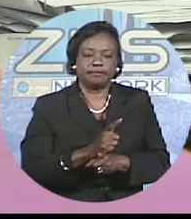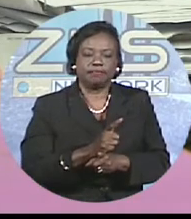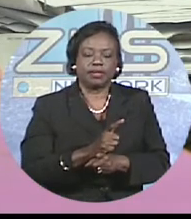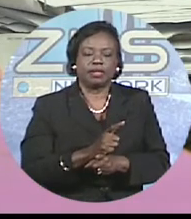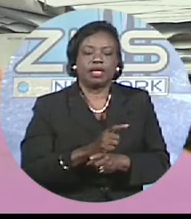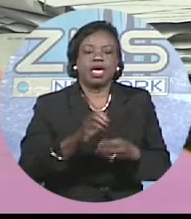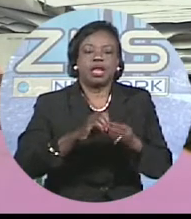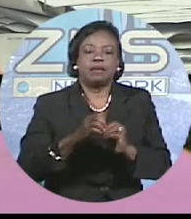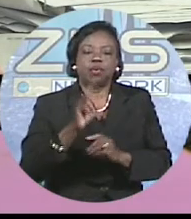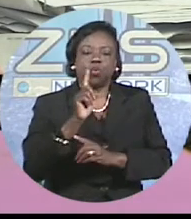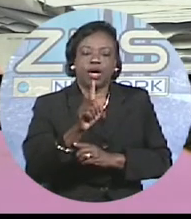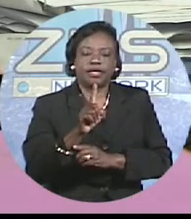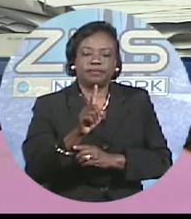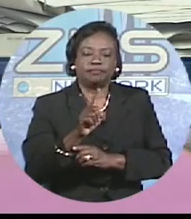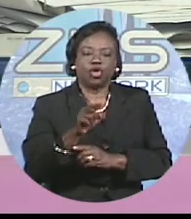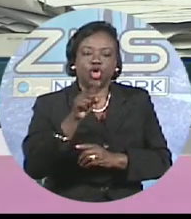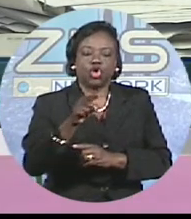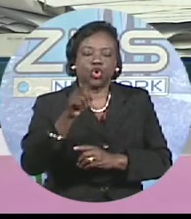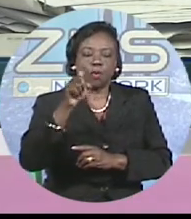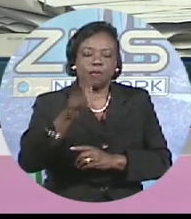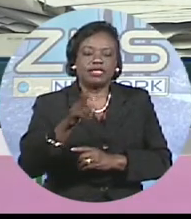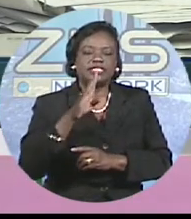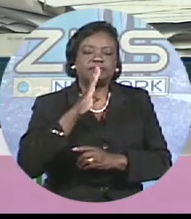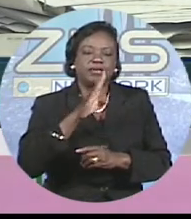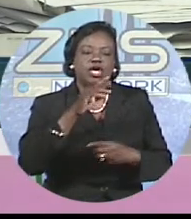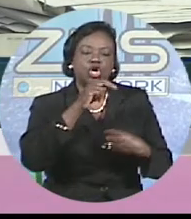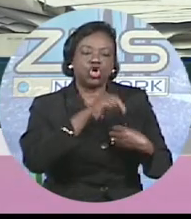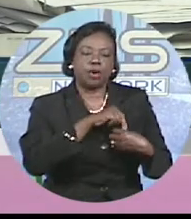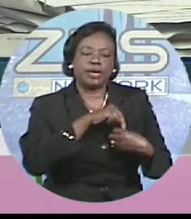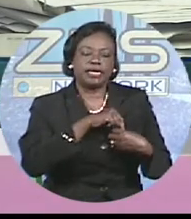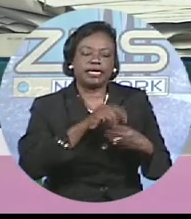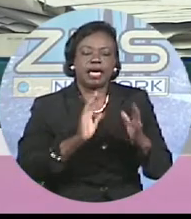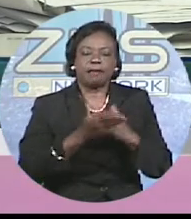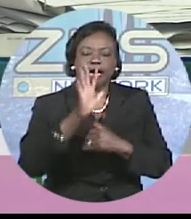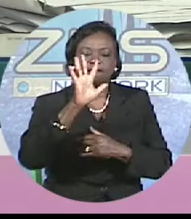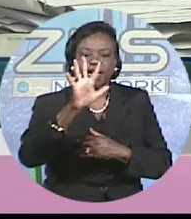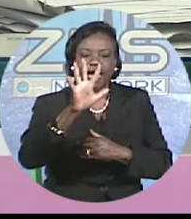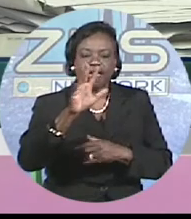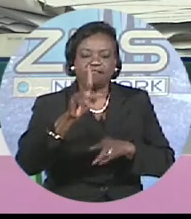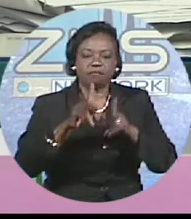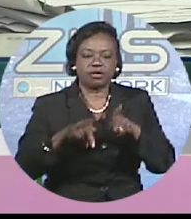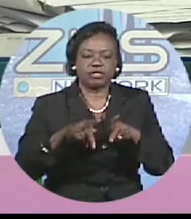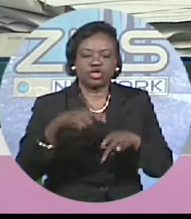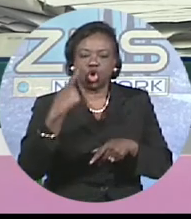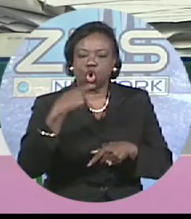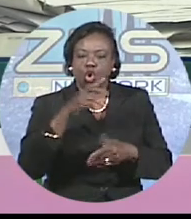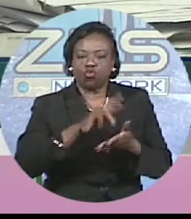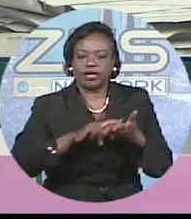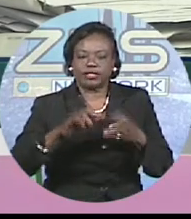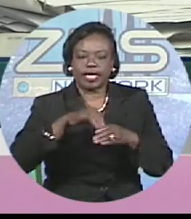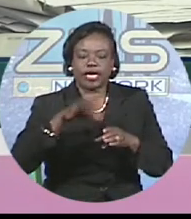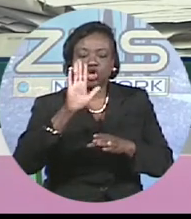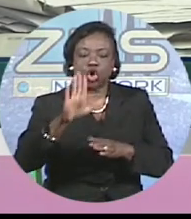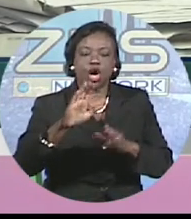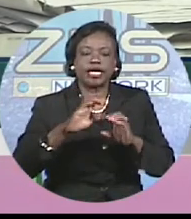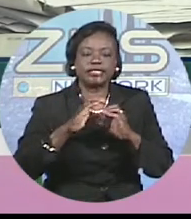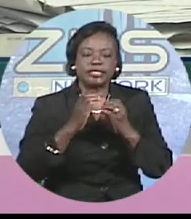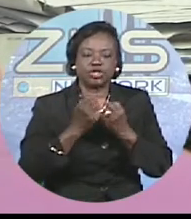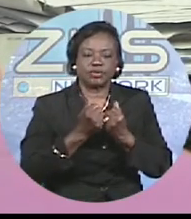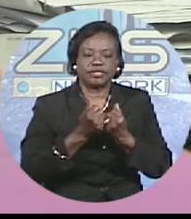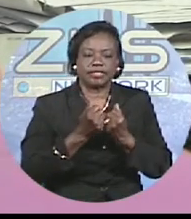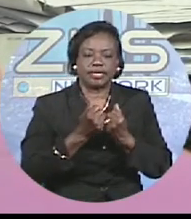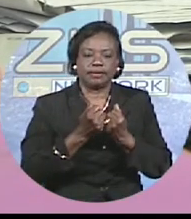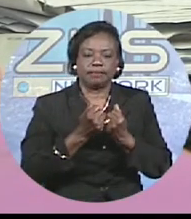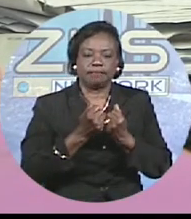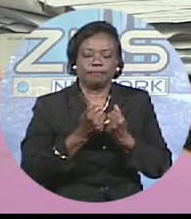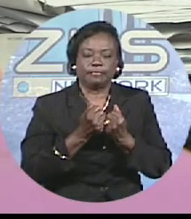Number one, you must be nominated by five persons who are registered in your constituency. They